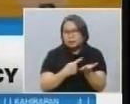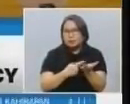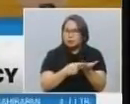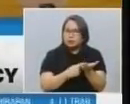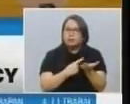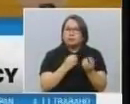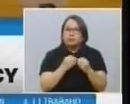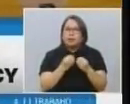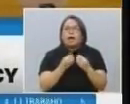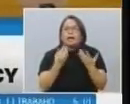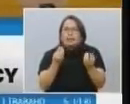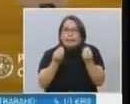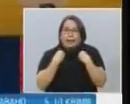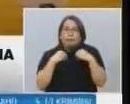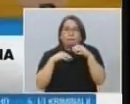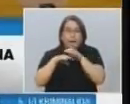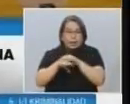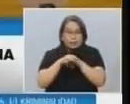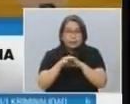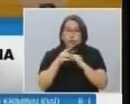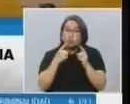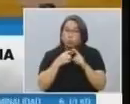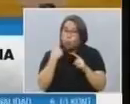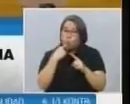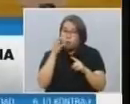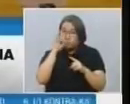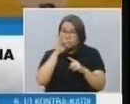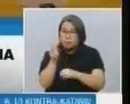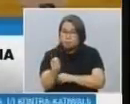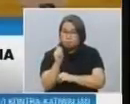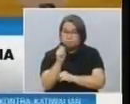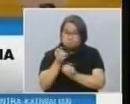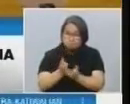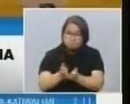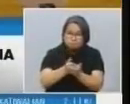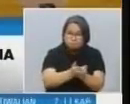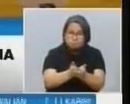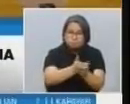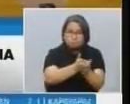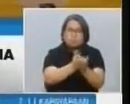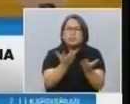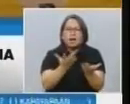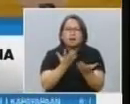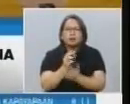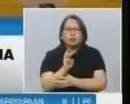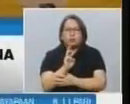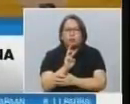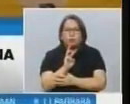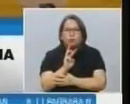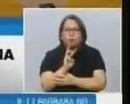renewed access of Filipino fishermen to the areas in dispute in the Philippines,